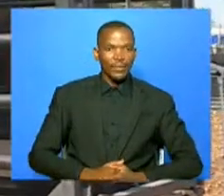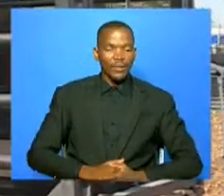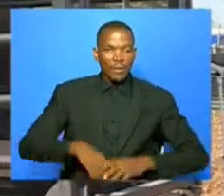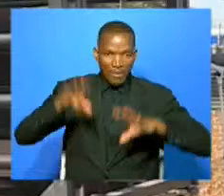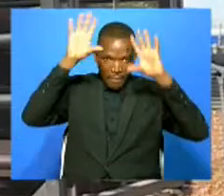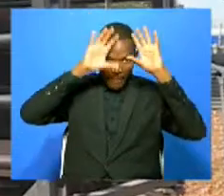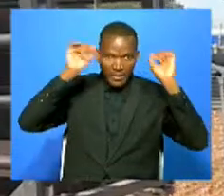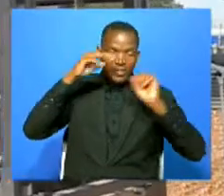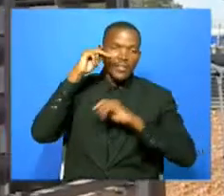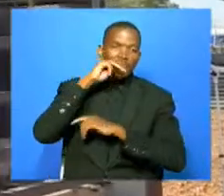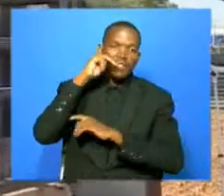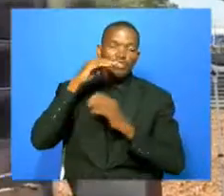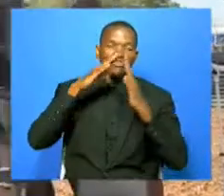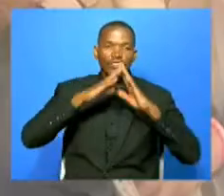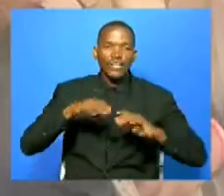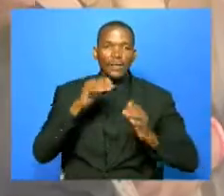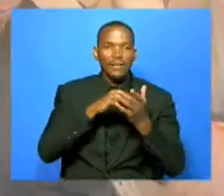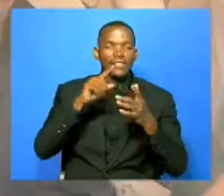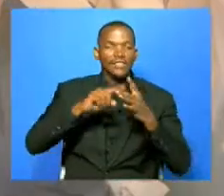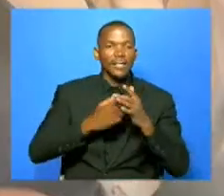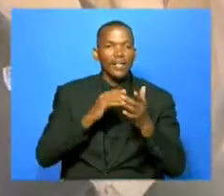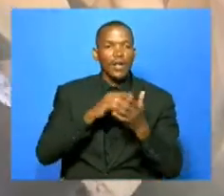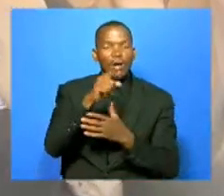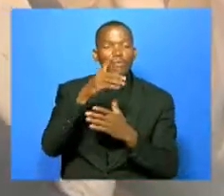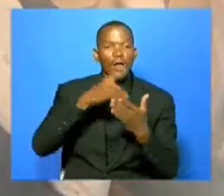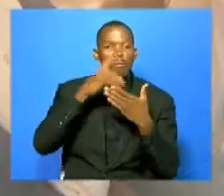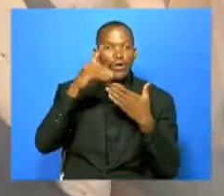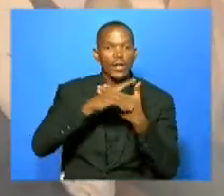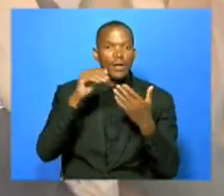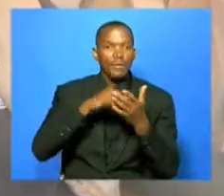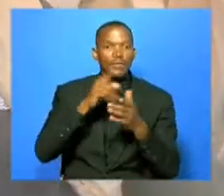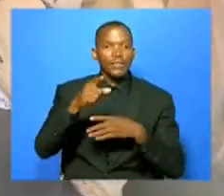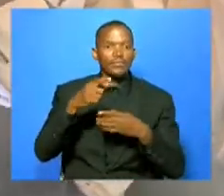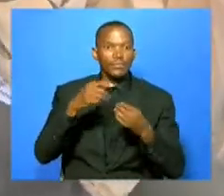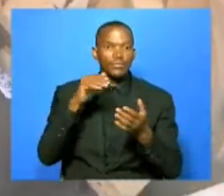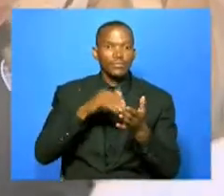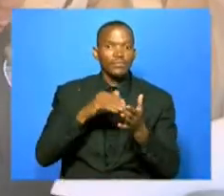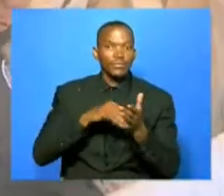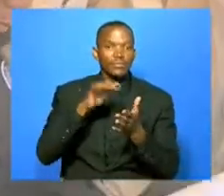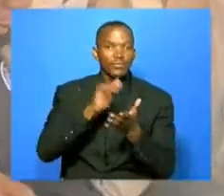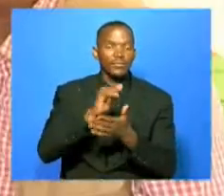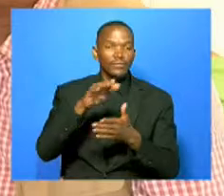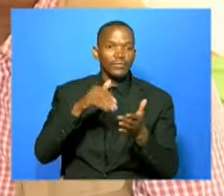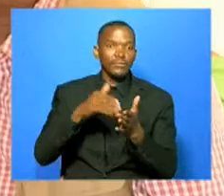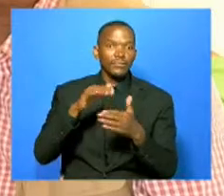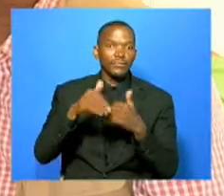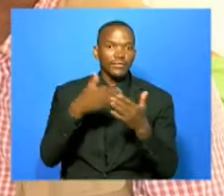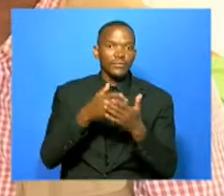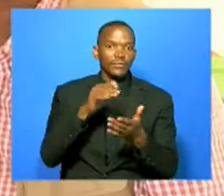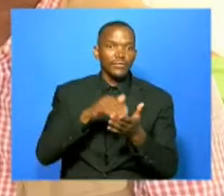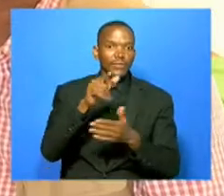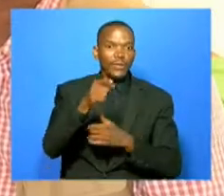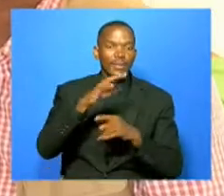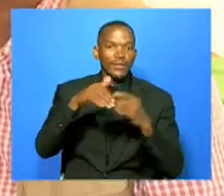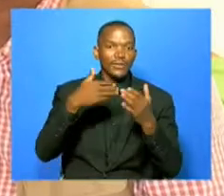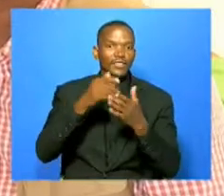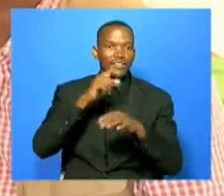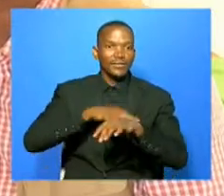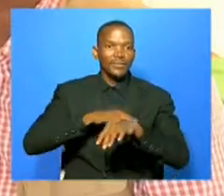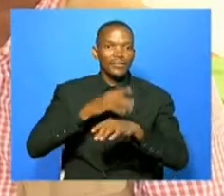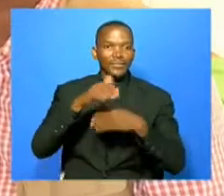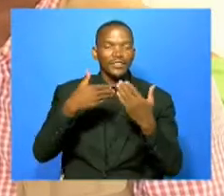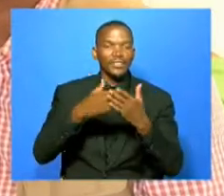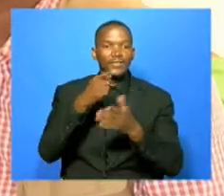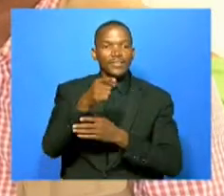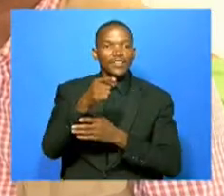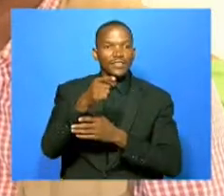Tsena tlhokomelo mo khoetse masisi o paketse a simolodi se se mmuso thulaganyo ya thekiso ka palo balo e di hutsane kwa polaseng ya lobu.